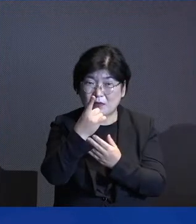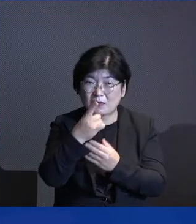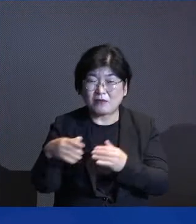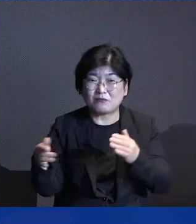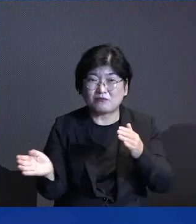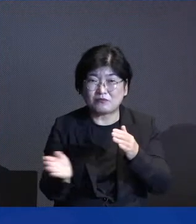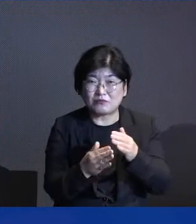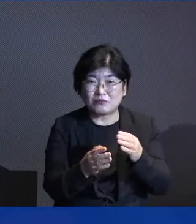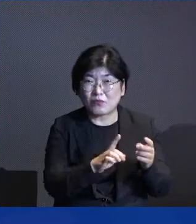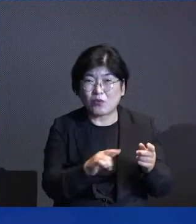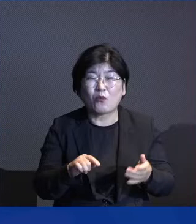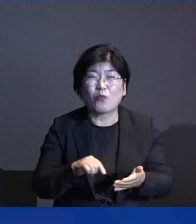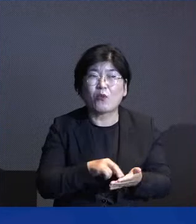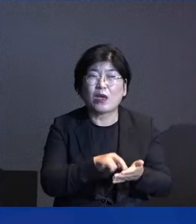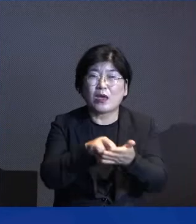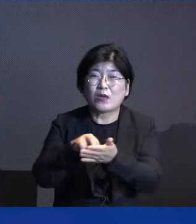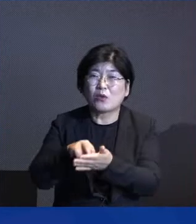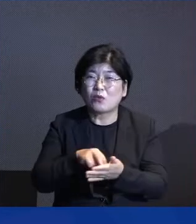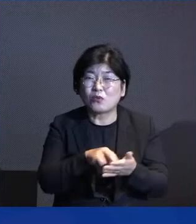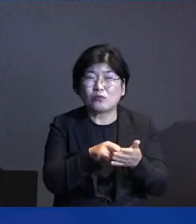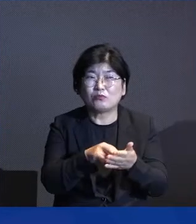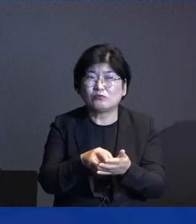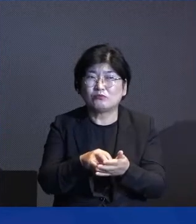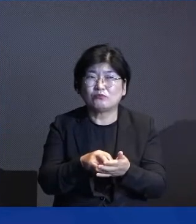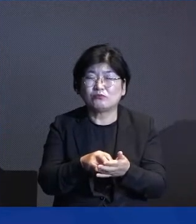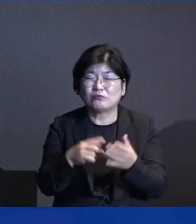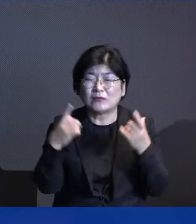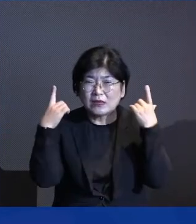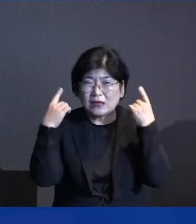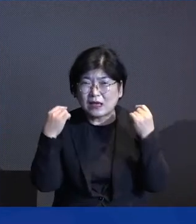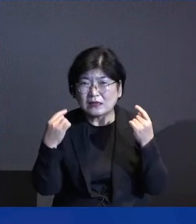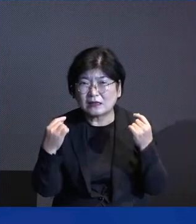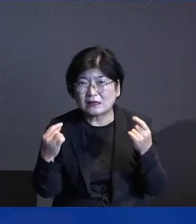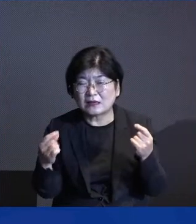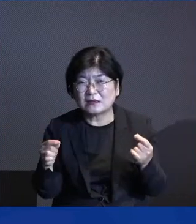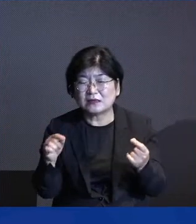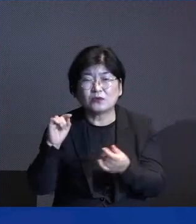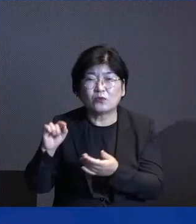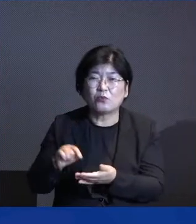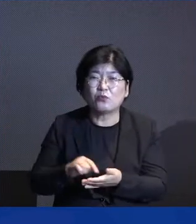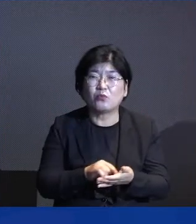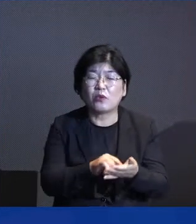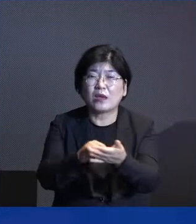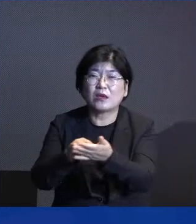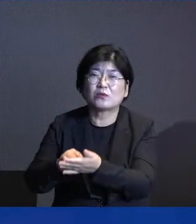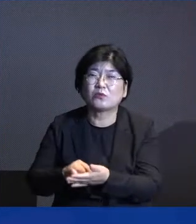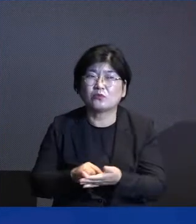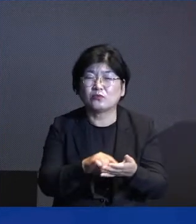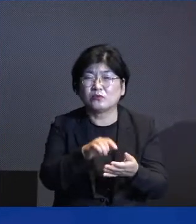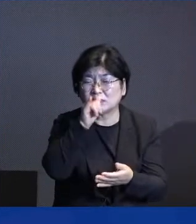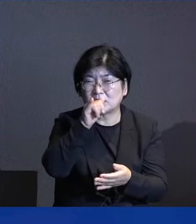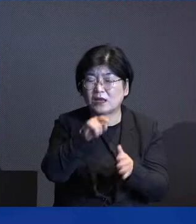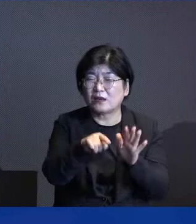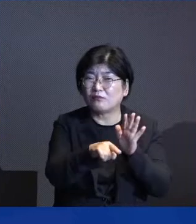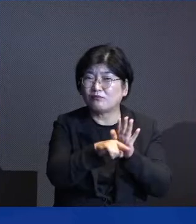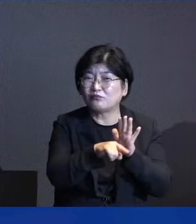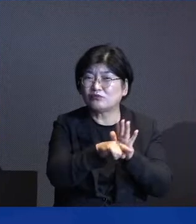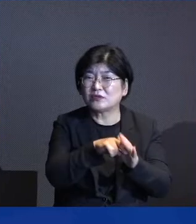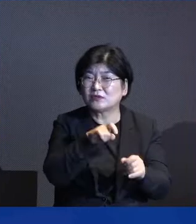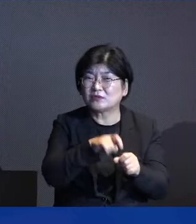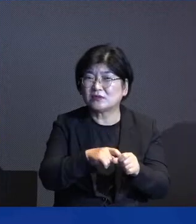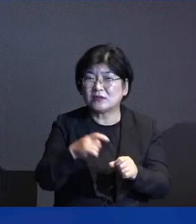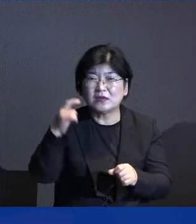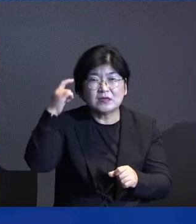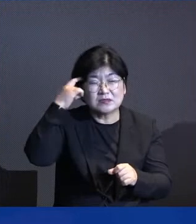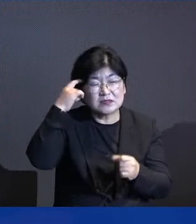and chronic loneliness are harmful and negatively affecting physical and mental health and social